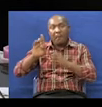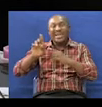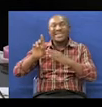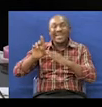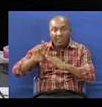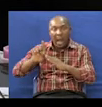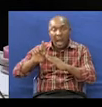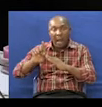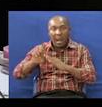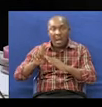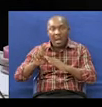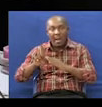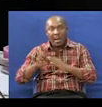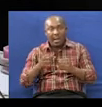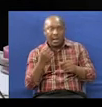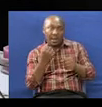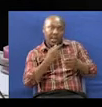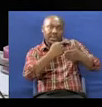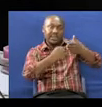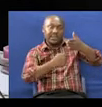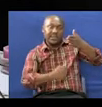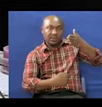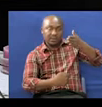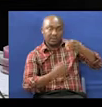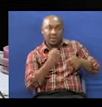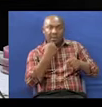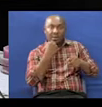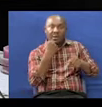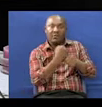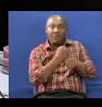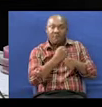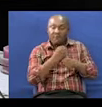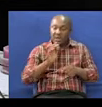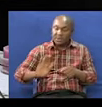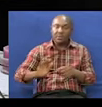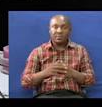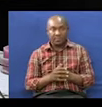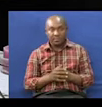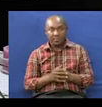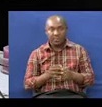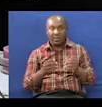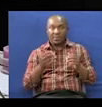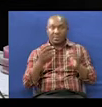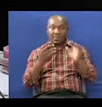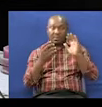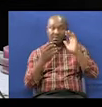functions. Question number 5. Draw the structure of the Bunsen burner.